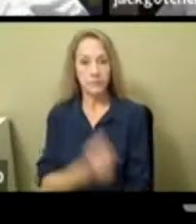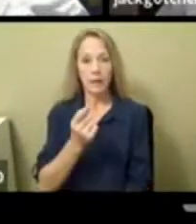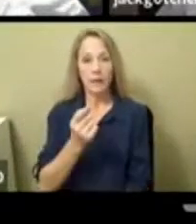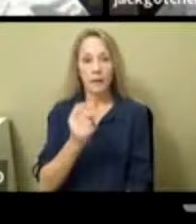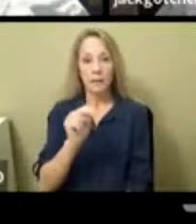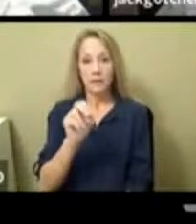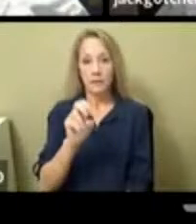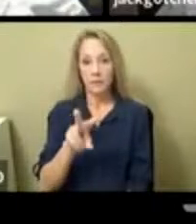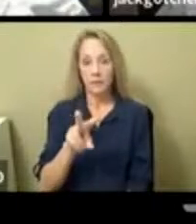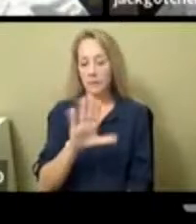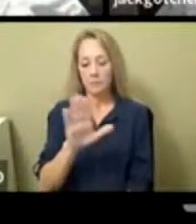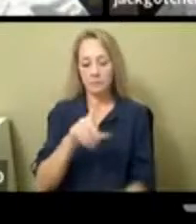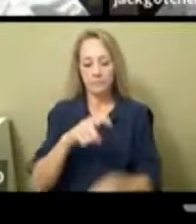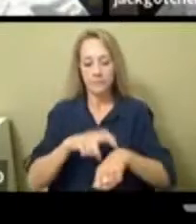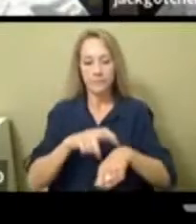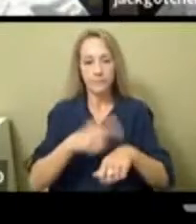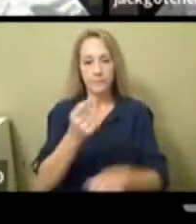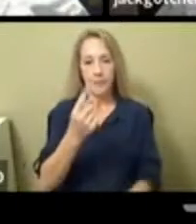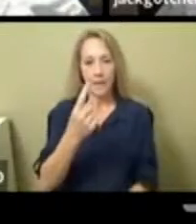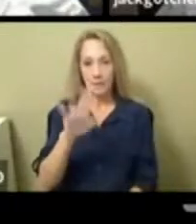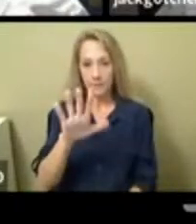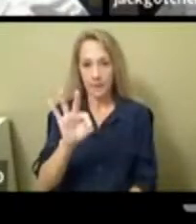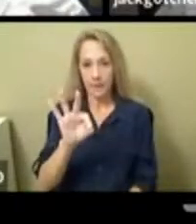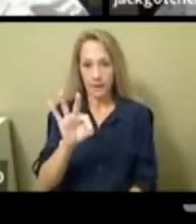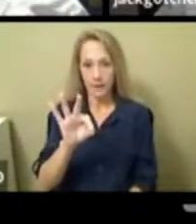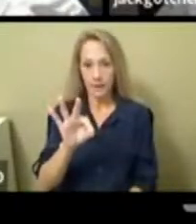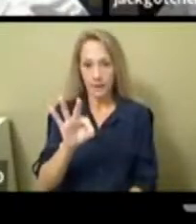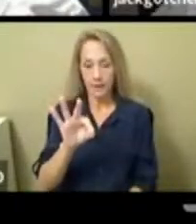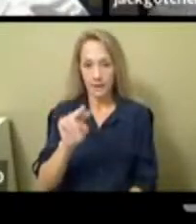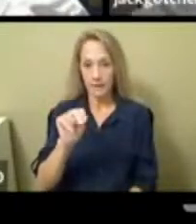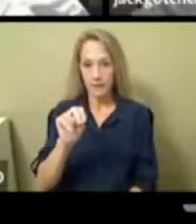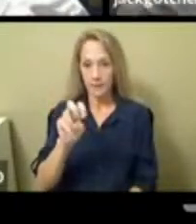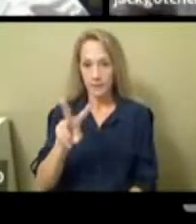11:59, November 13th.